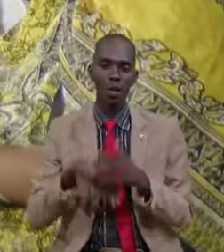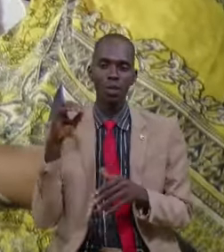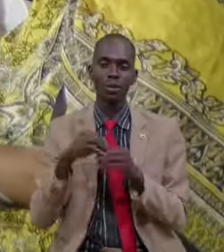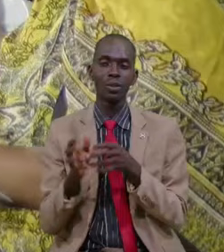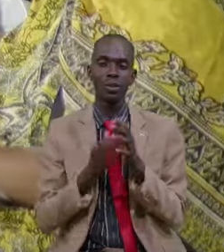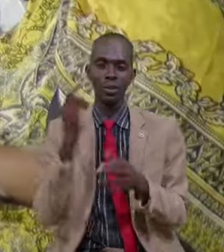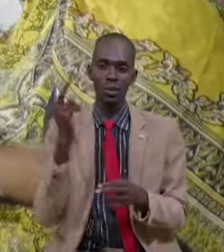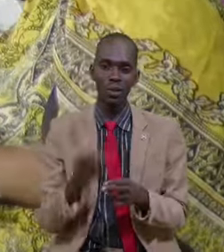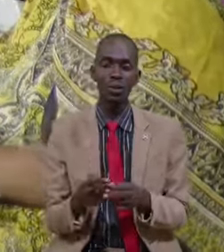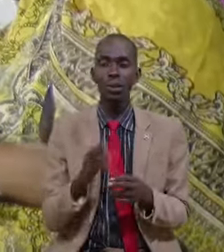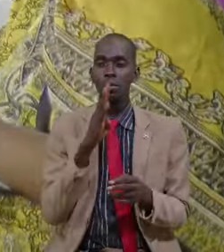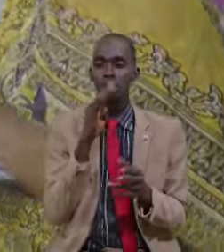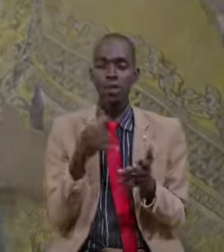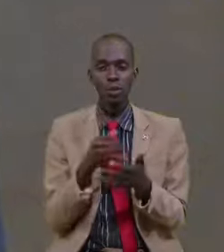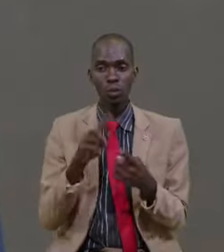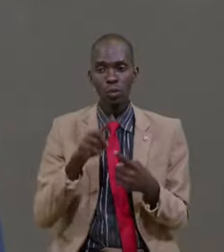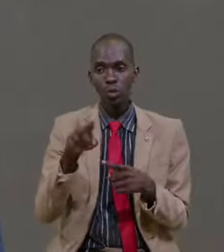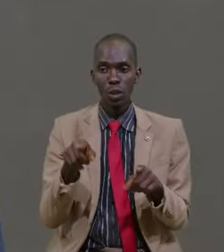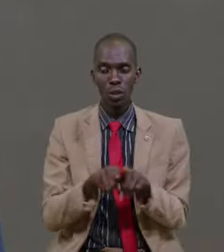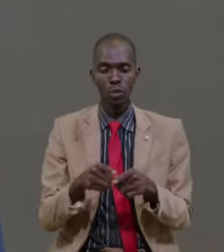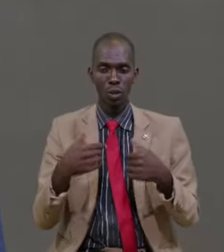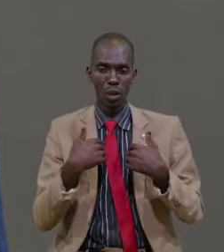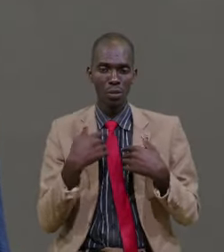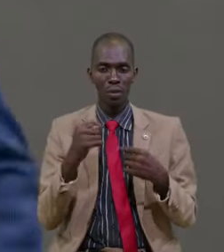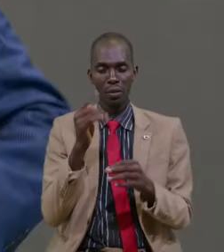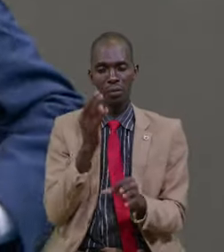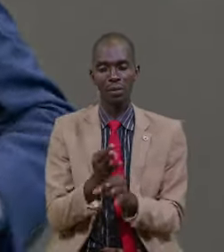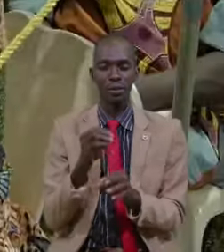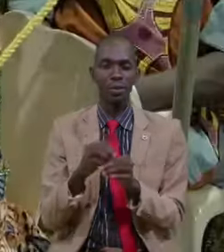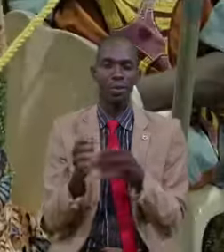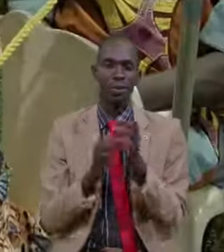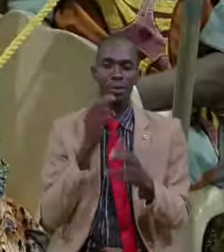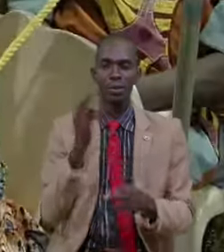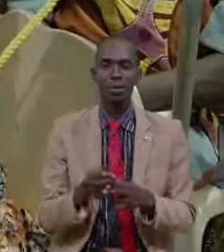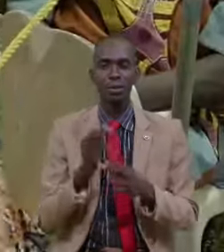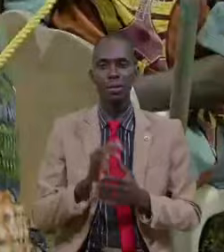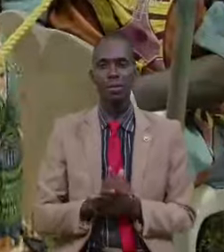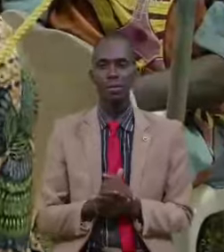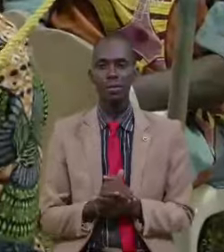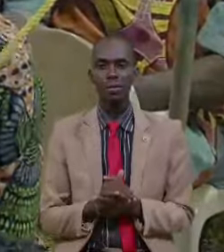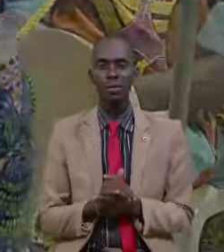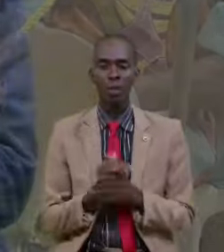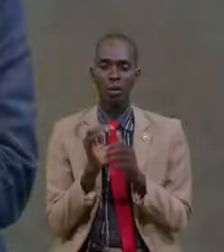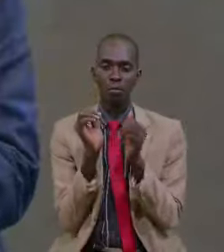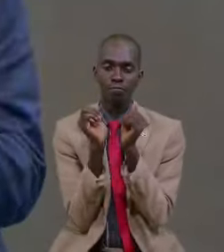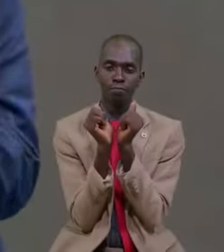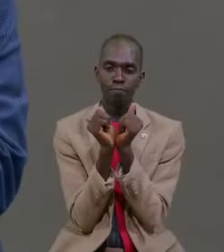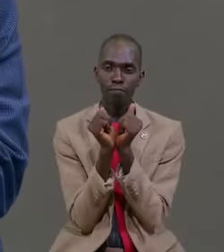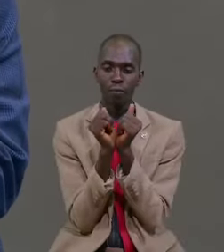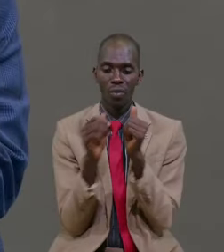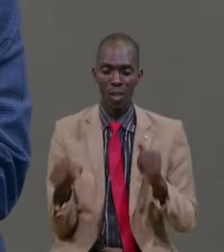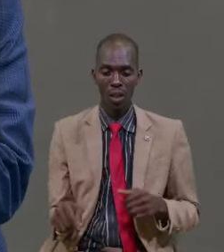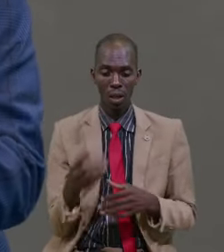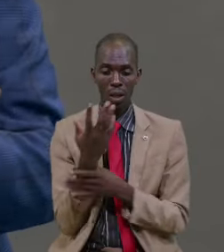faith. You are coming for tonight in Jesus' name. Bound